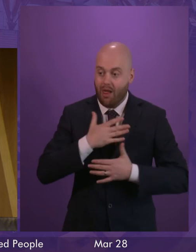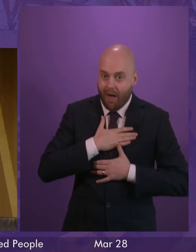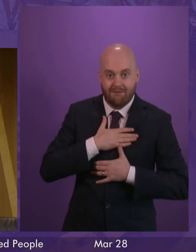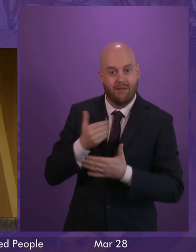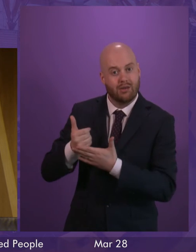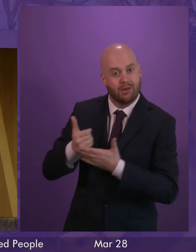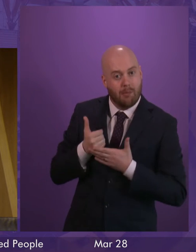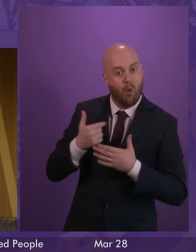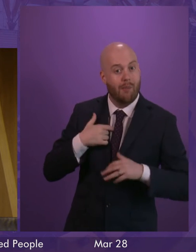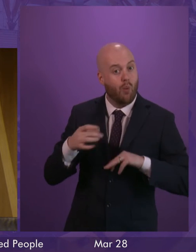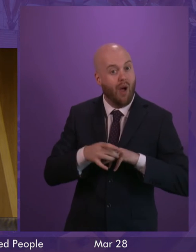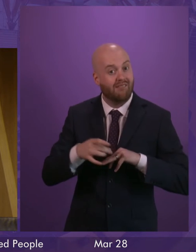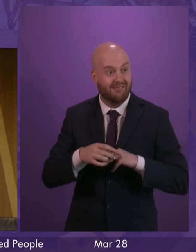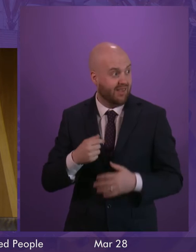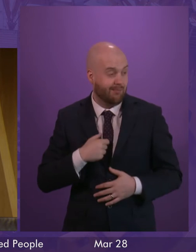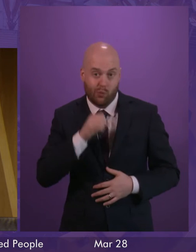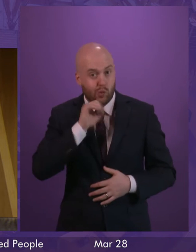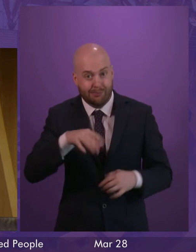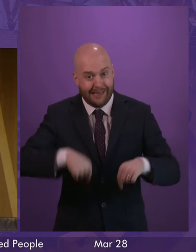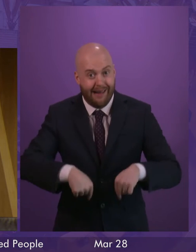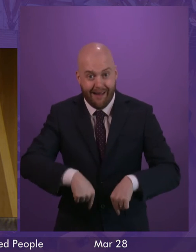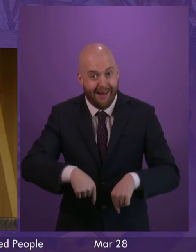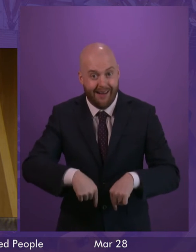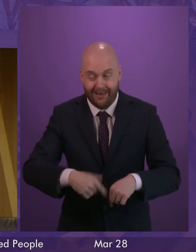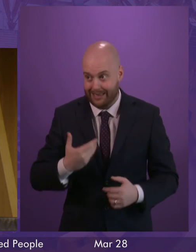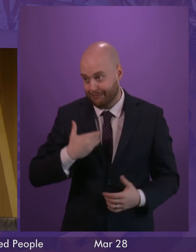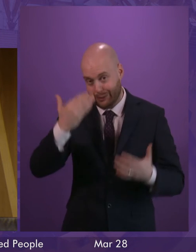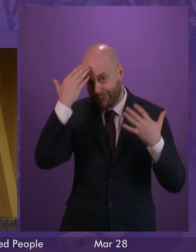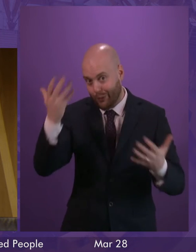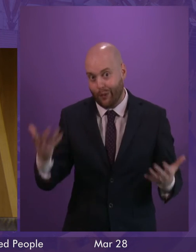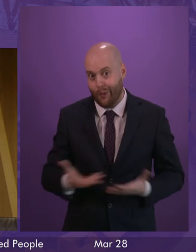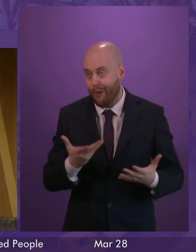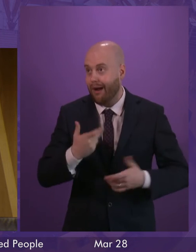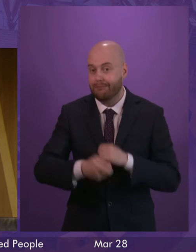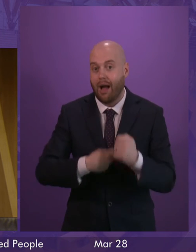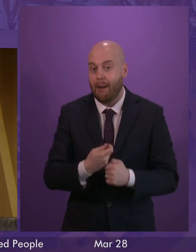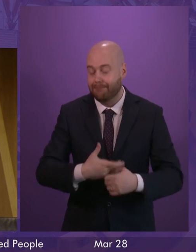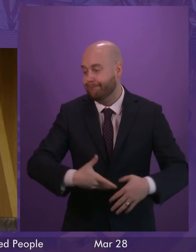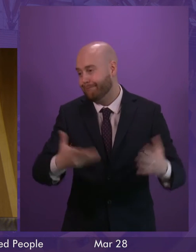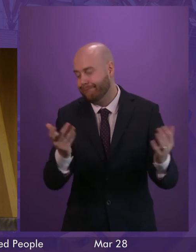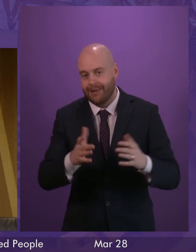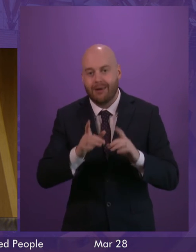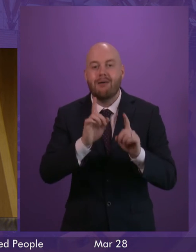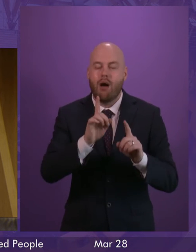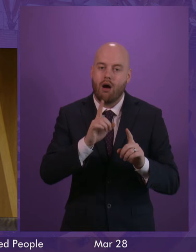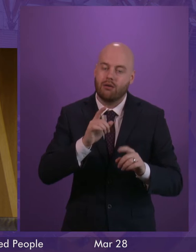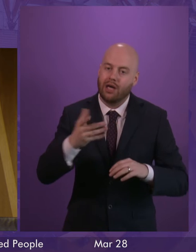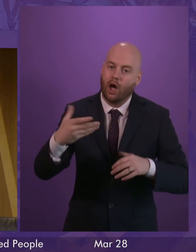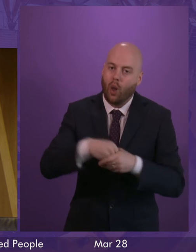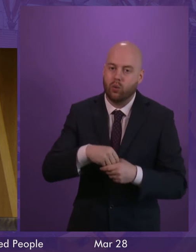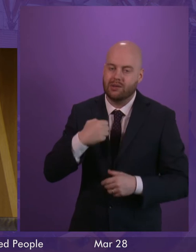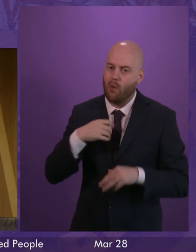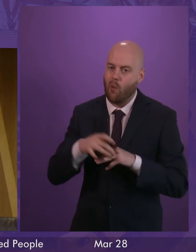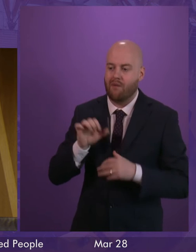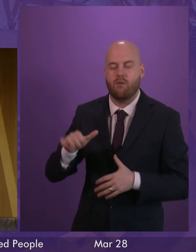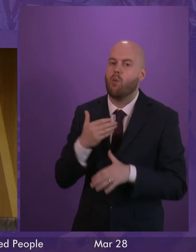I wouldn't probably be here. God only knows where I'd be without her. But this includes her work here in the Parliament, what she does